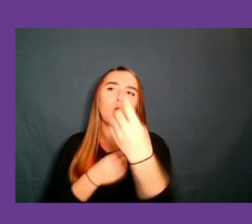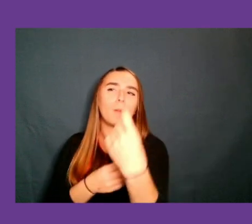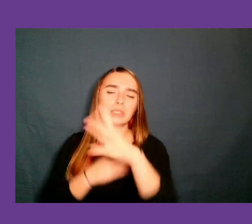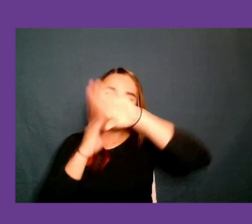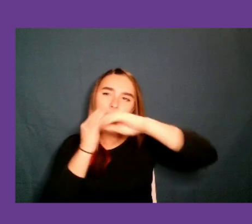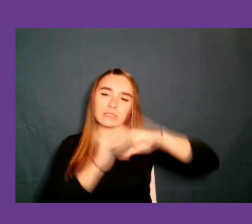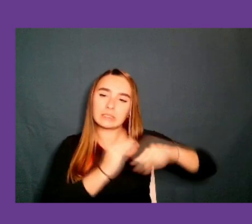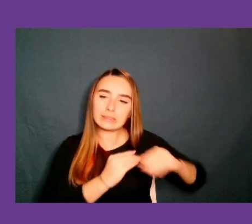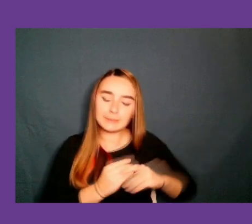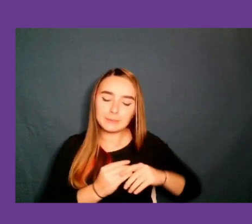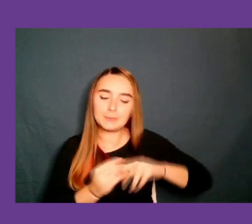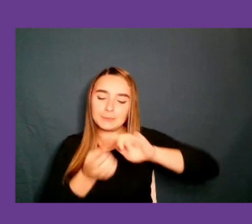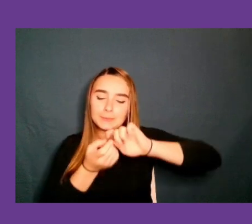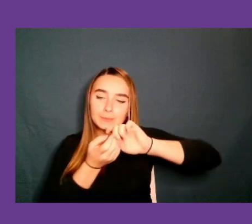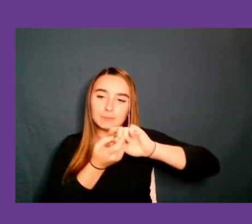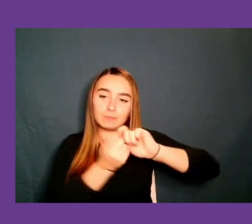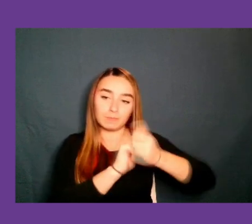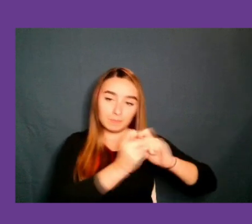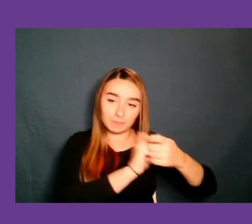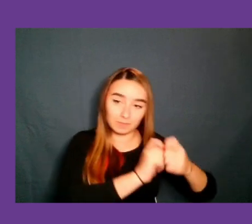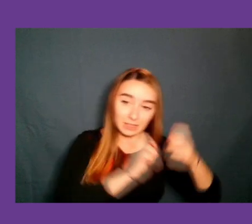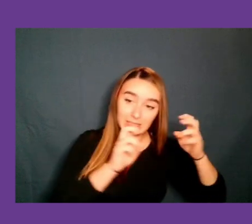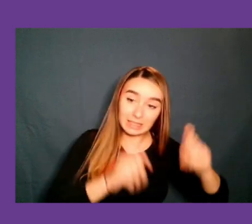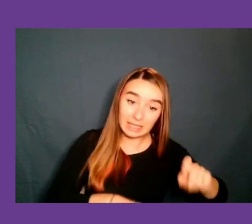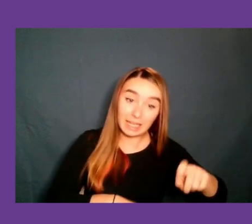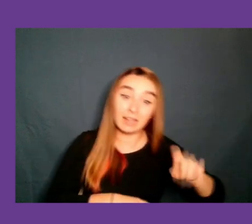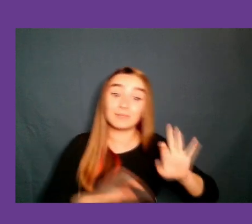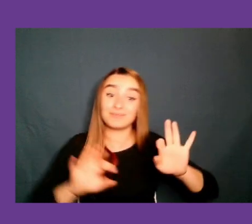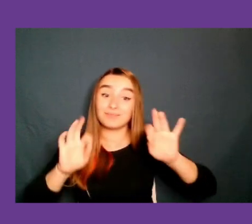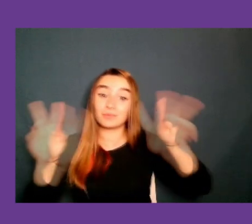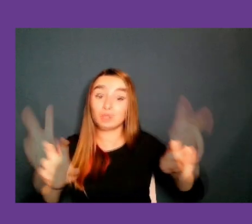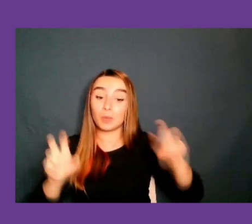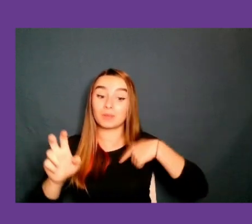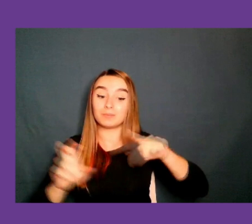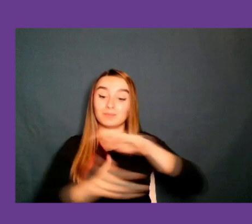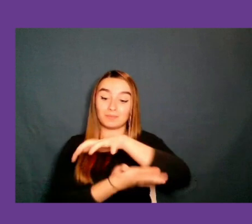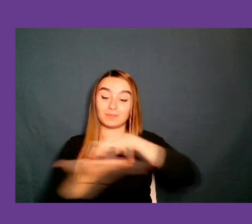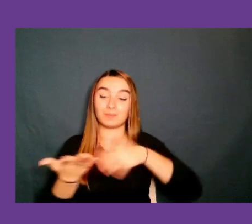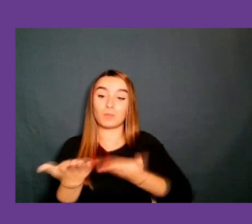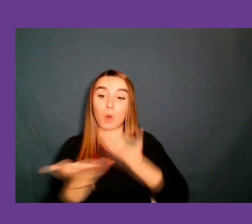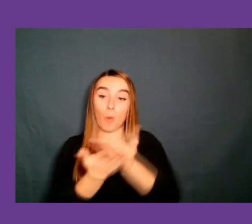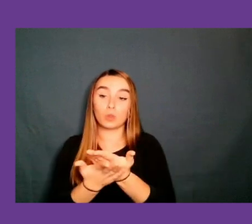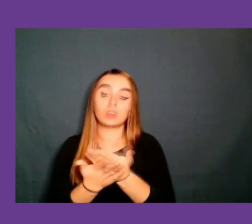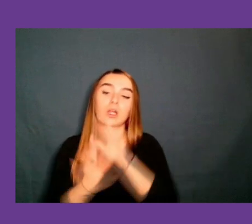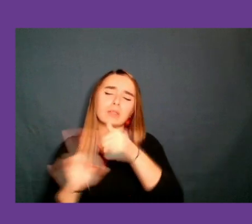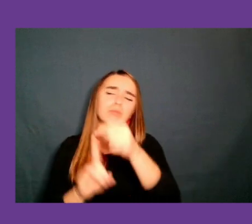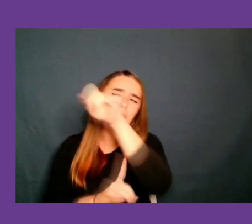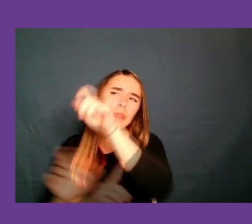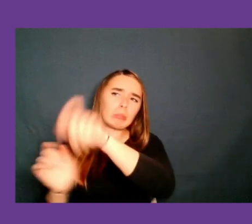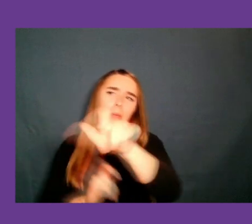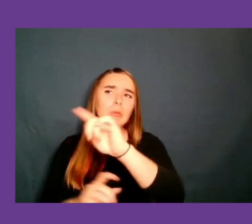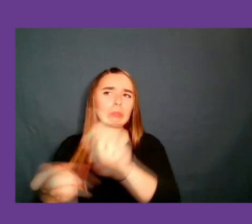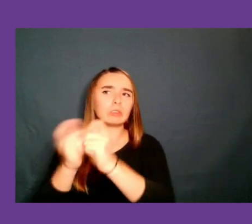the draft proposal, but also on other things that people in the standardization community wants to